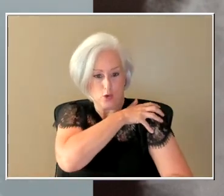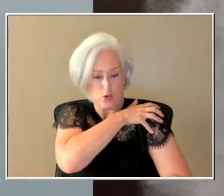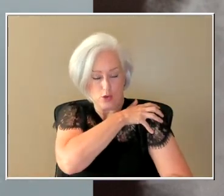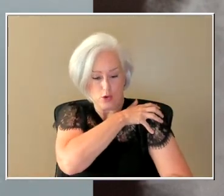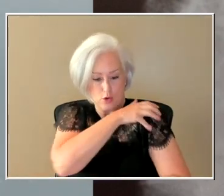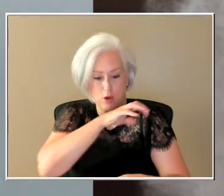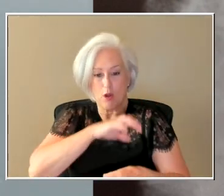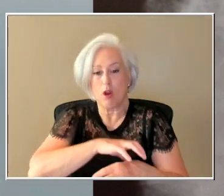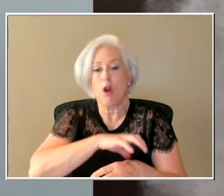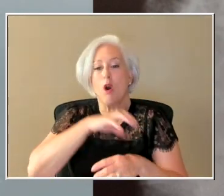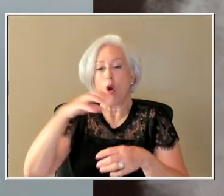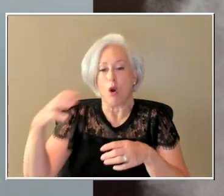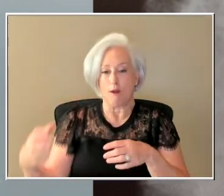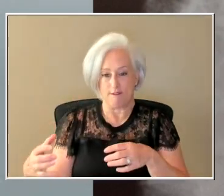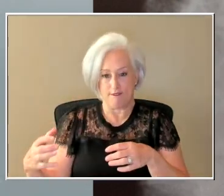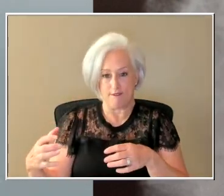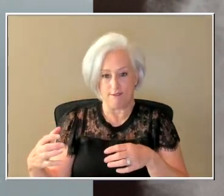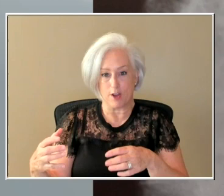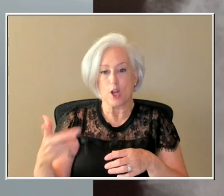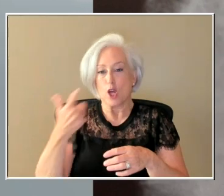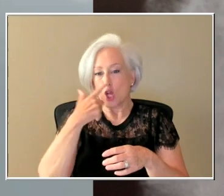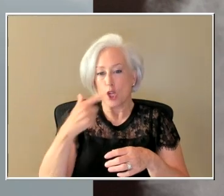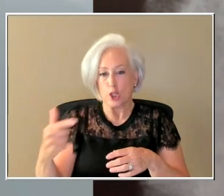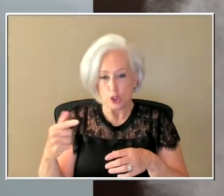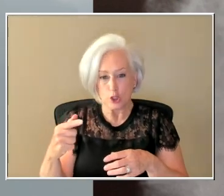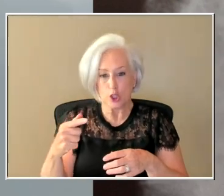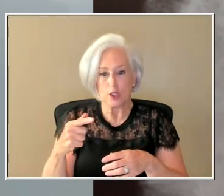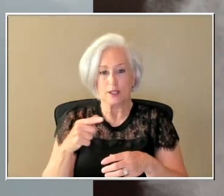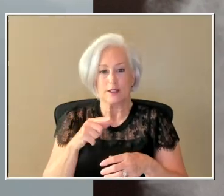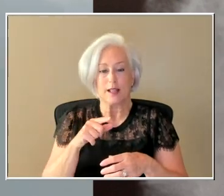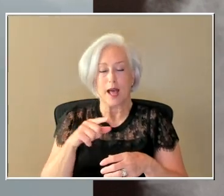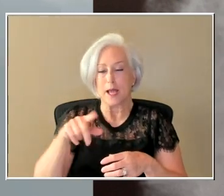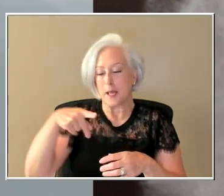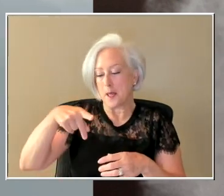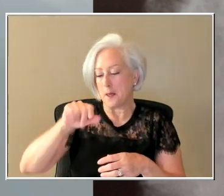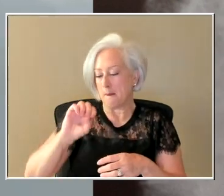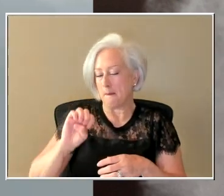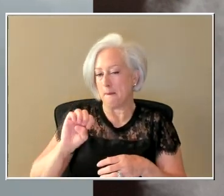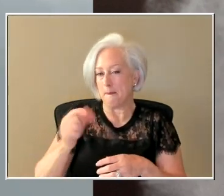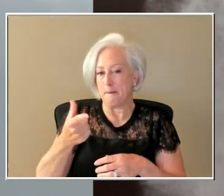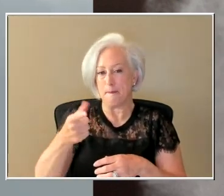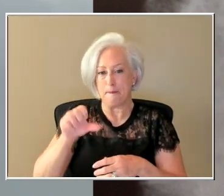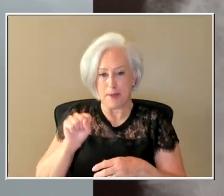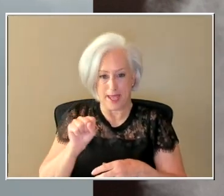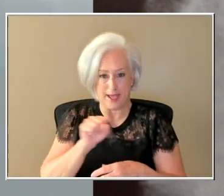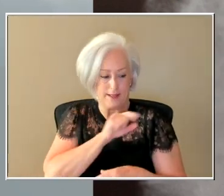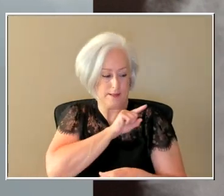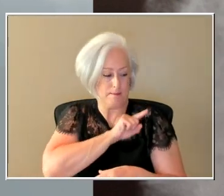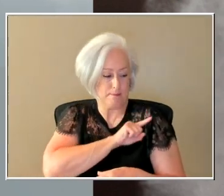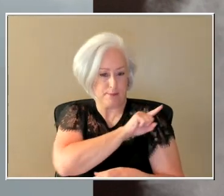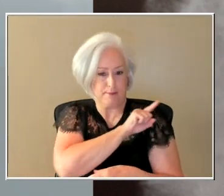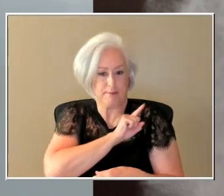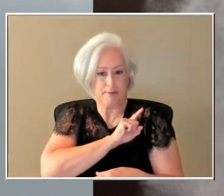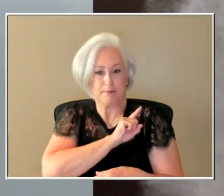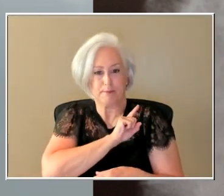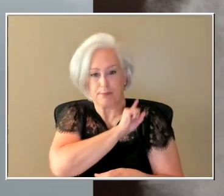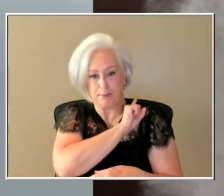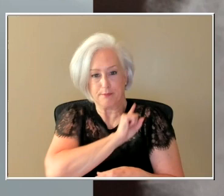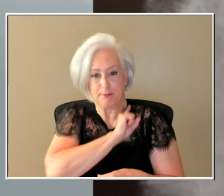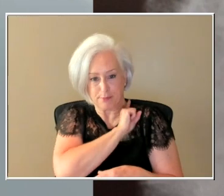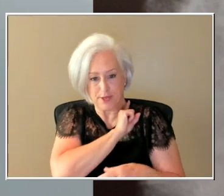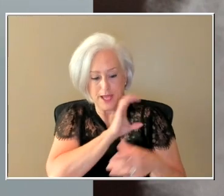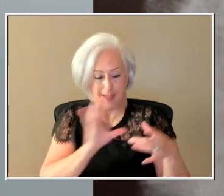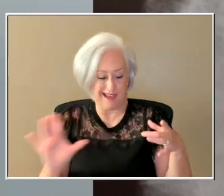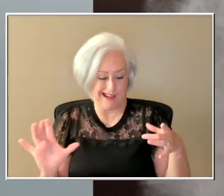can see it looks like pegs there on the scapula, and ended up tying those on and forming scar, and they